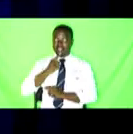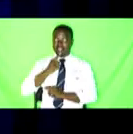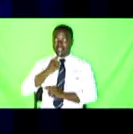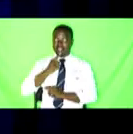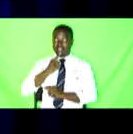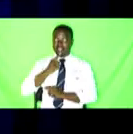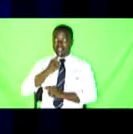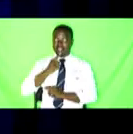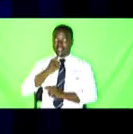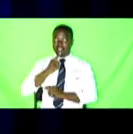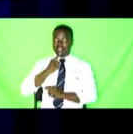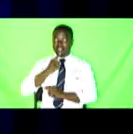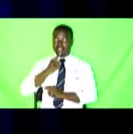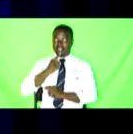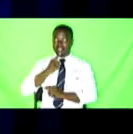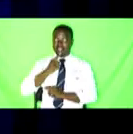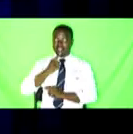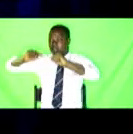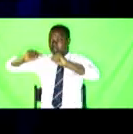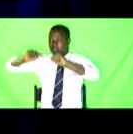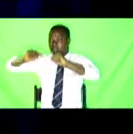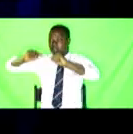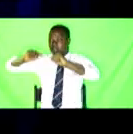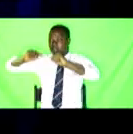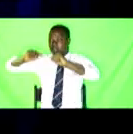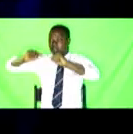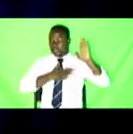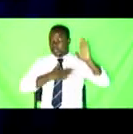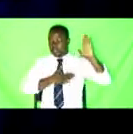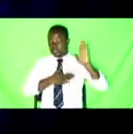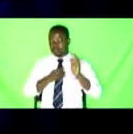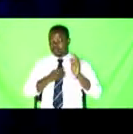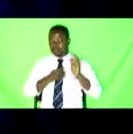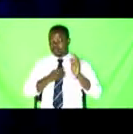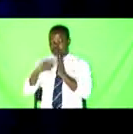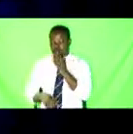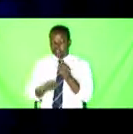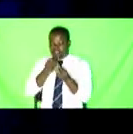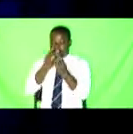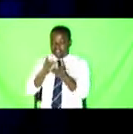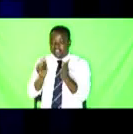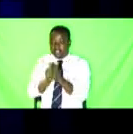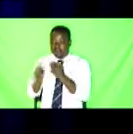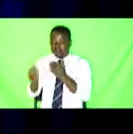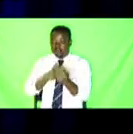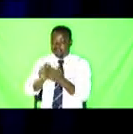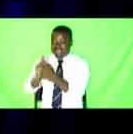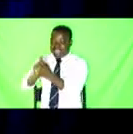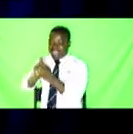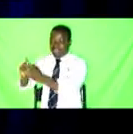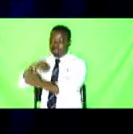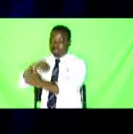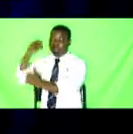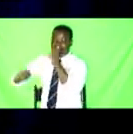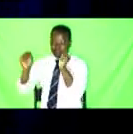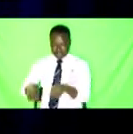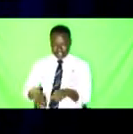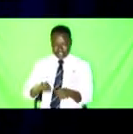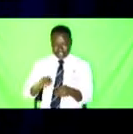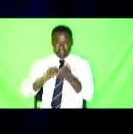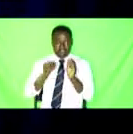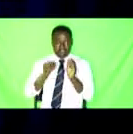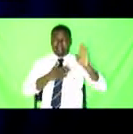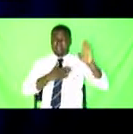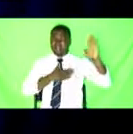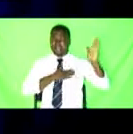themselves. And the oath confirms what is said and put an end to all argument. So oaths are